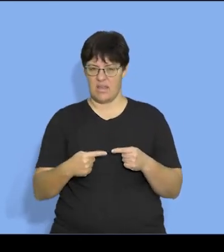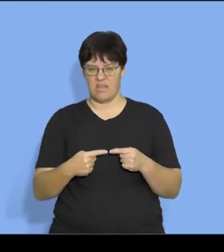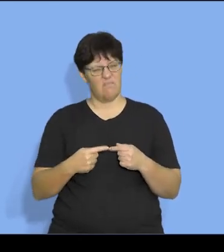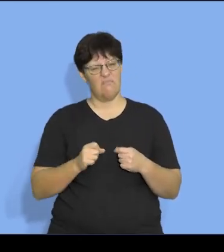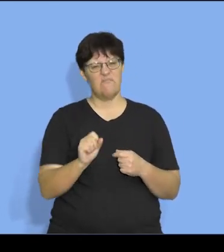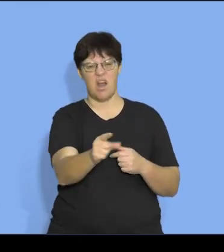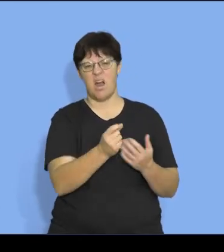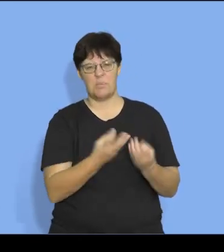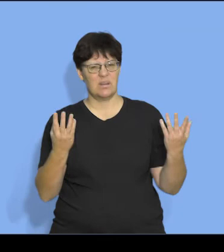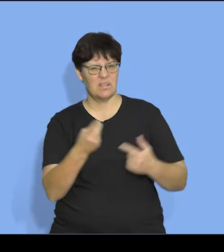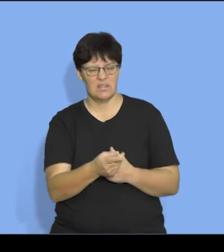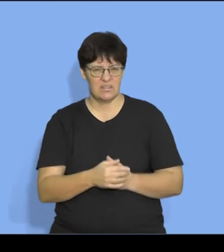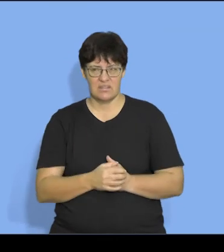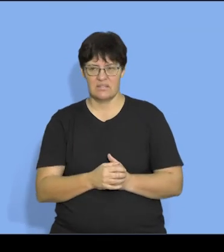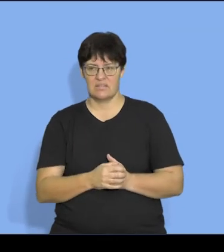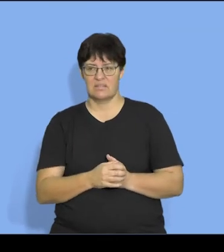So there we've got the 100.